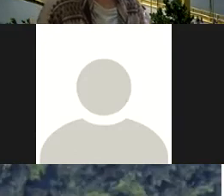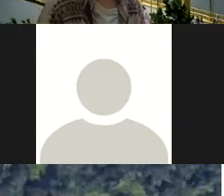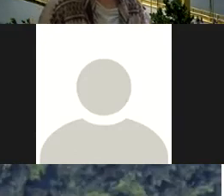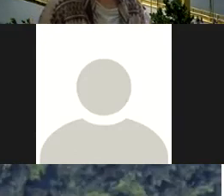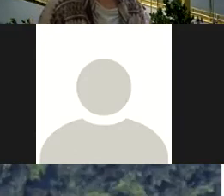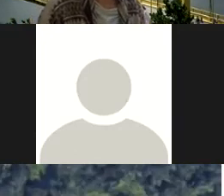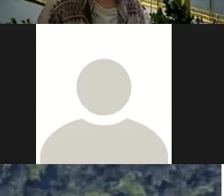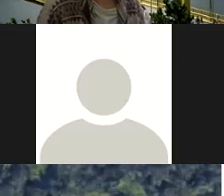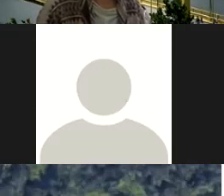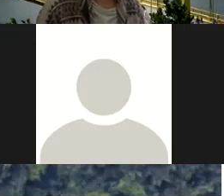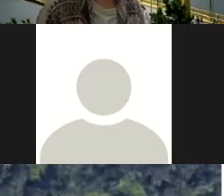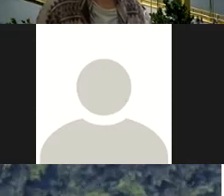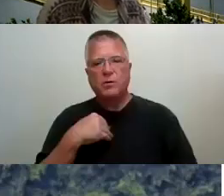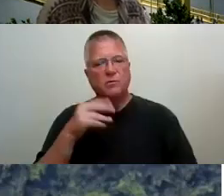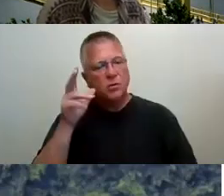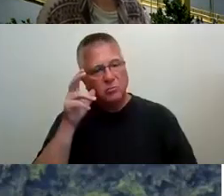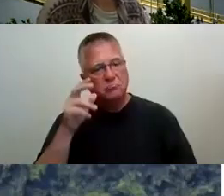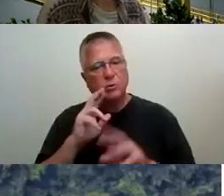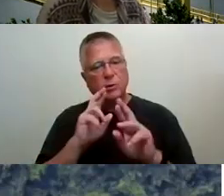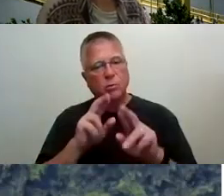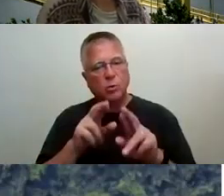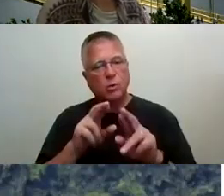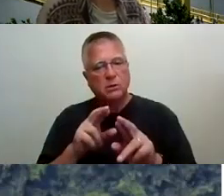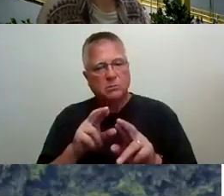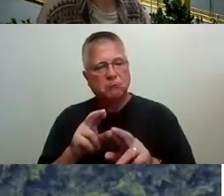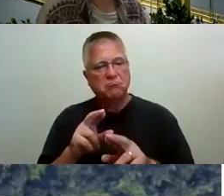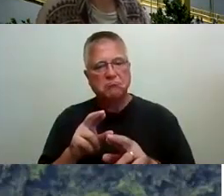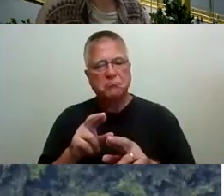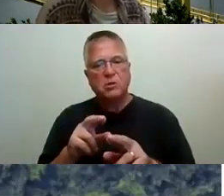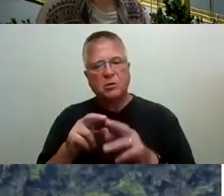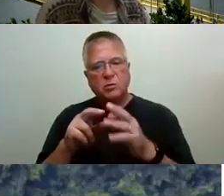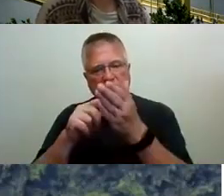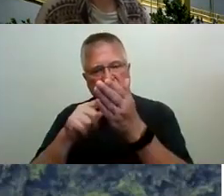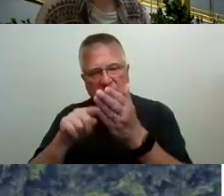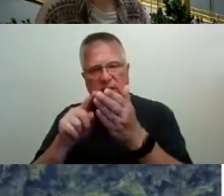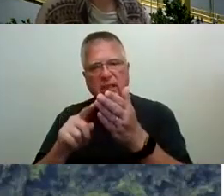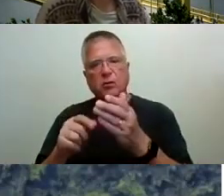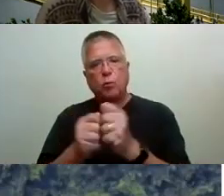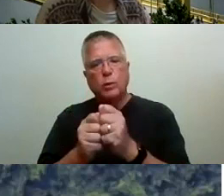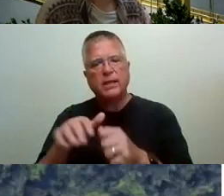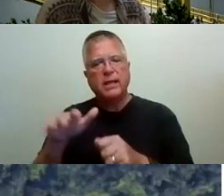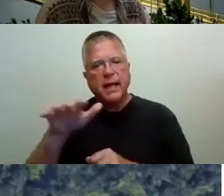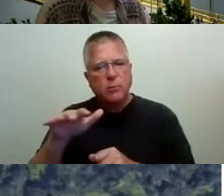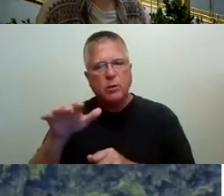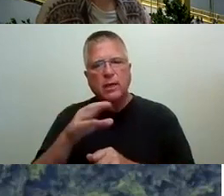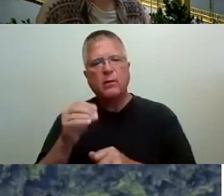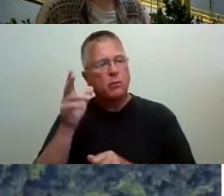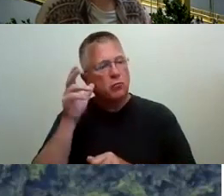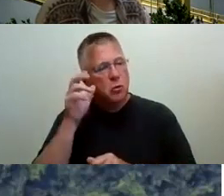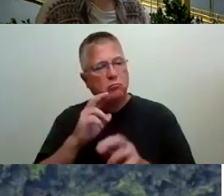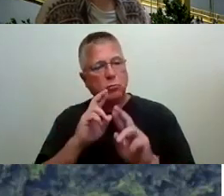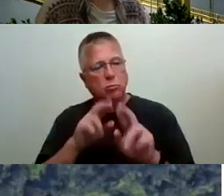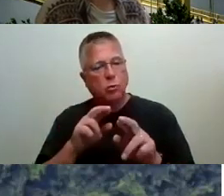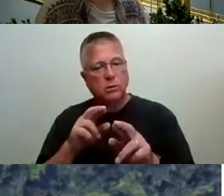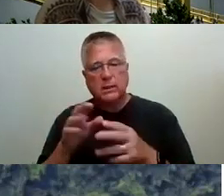have heard reports as we did the walkthrough with the neighbors. We've heard reports that